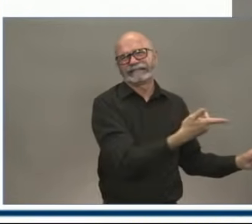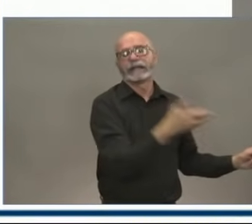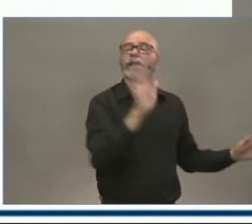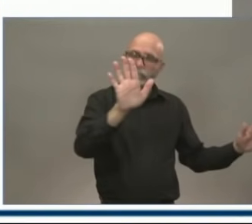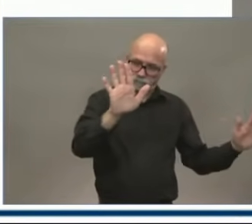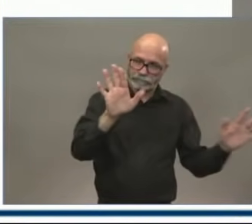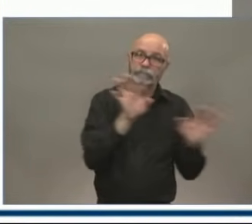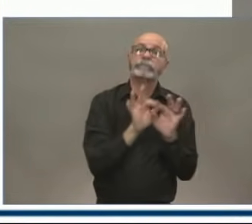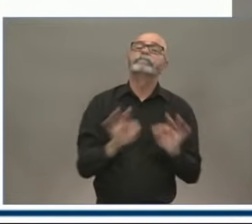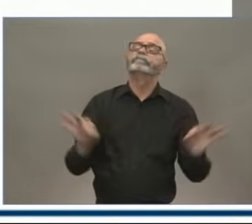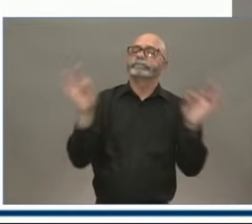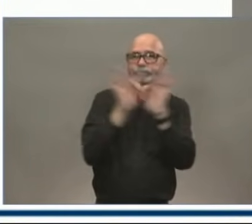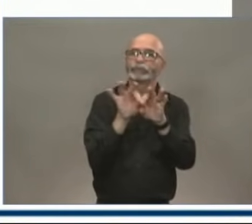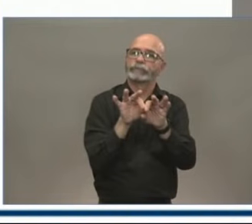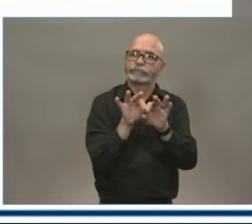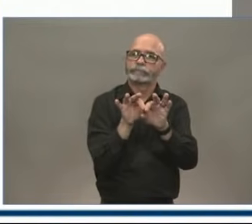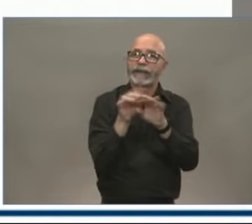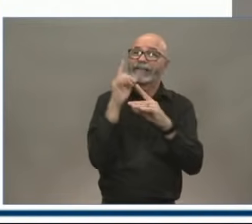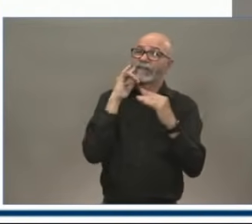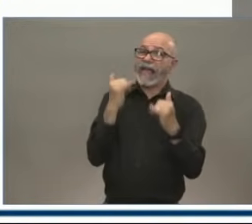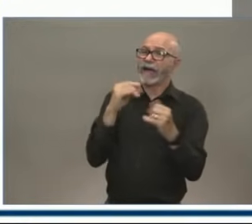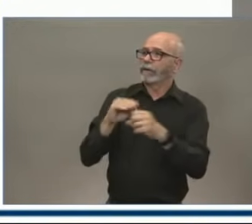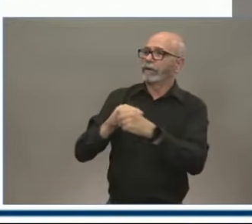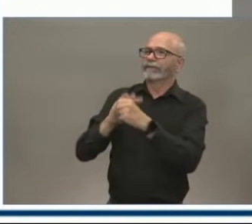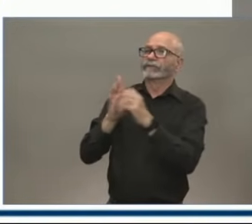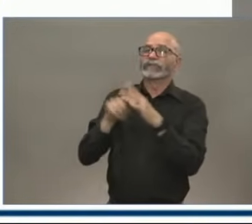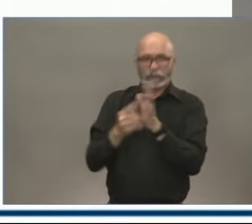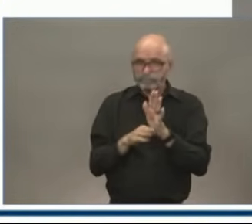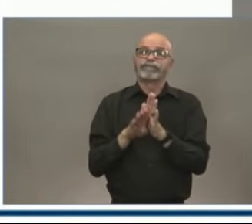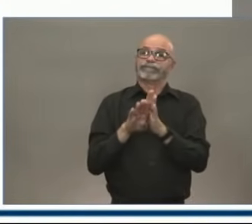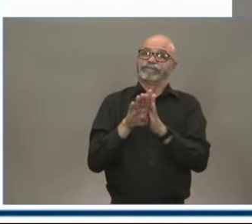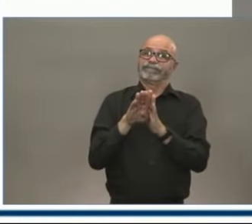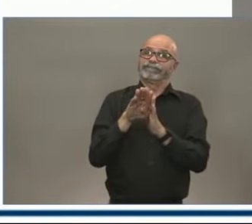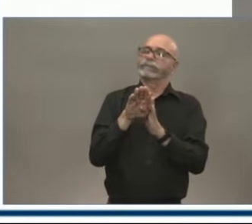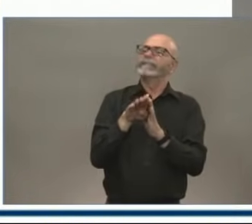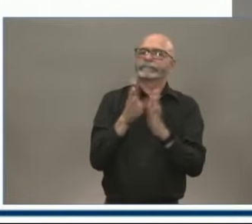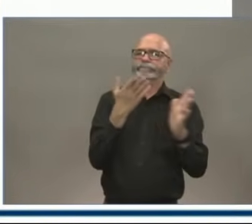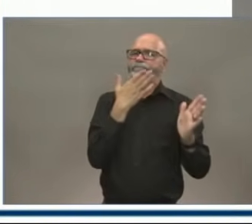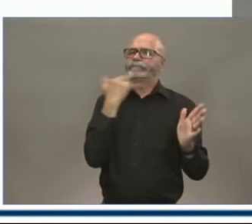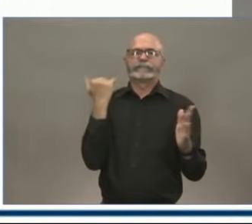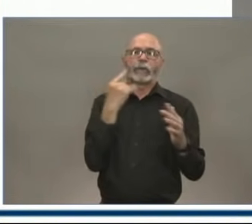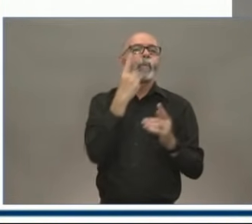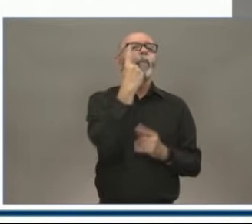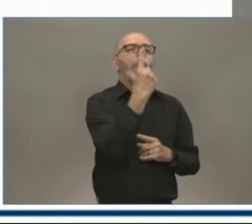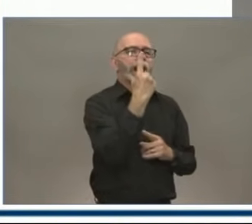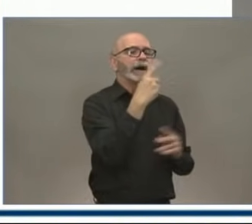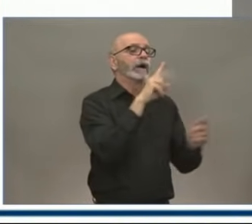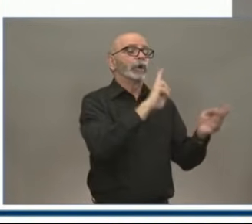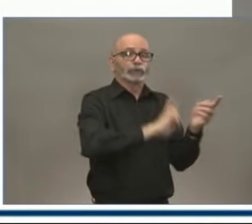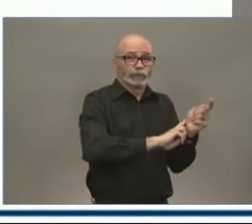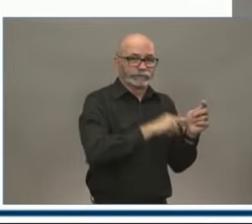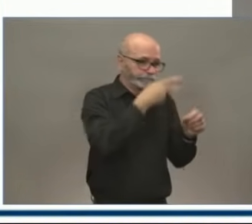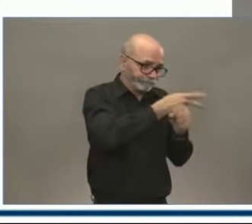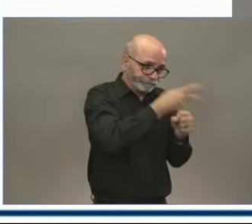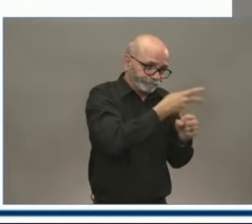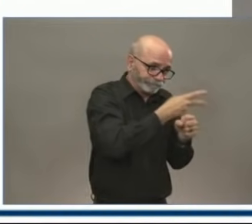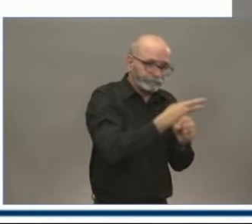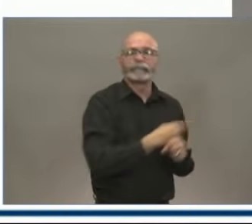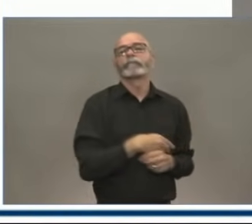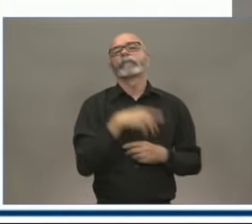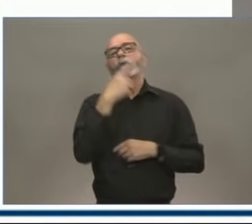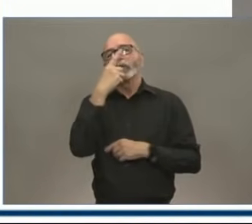at this phase where we're at with COVID that we restrict it to one caregiver who then follows all the